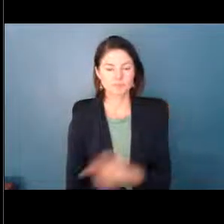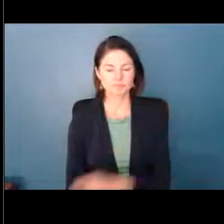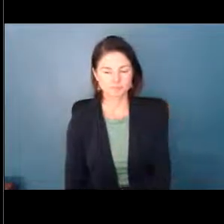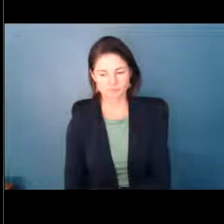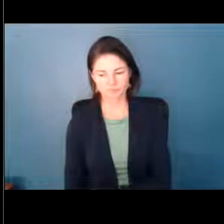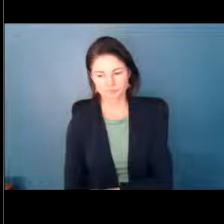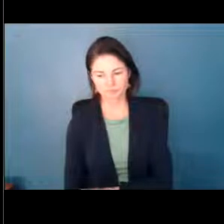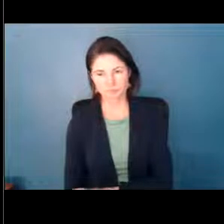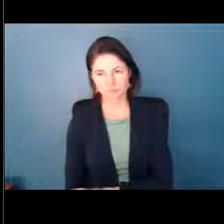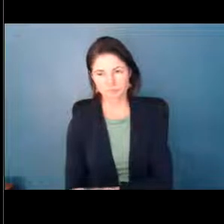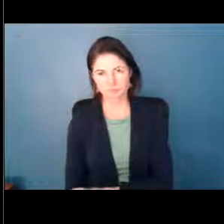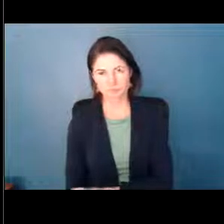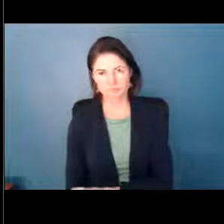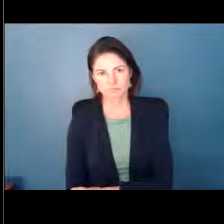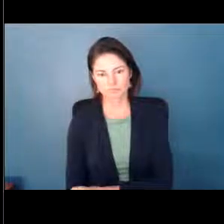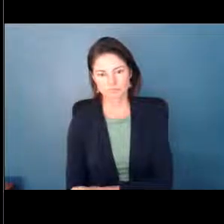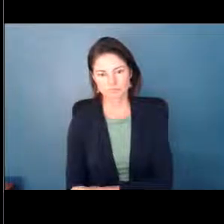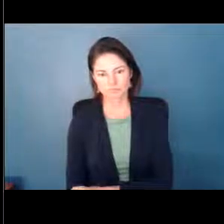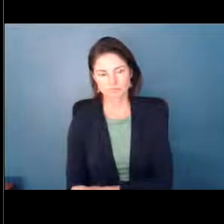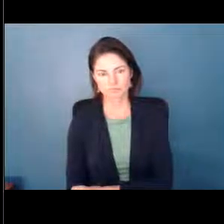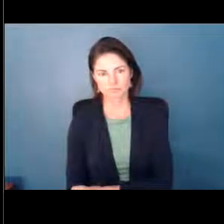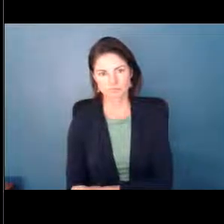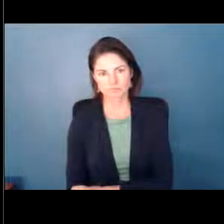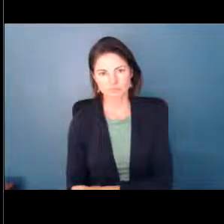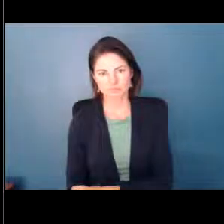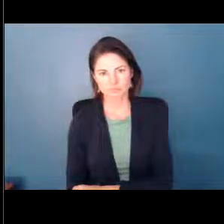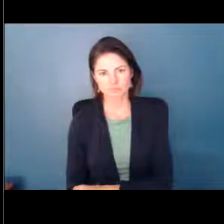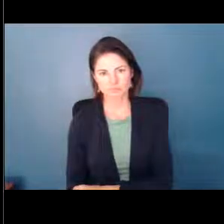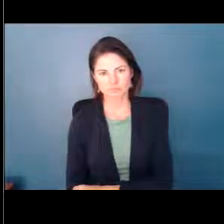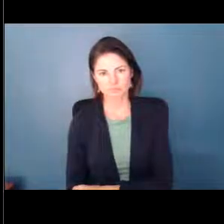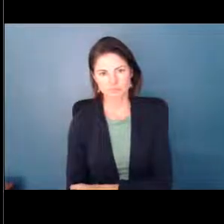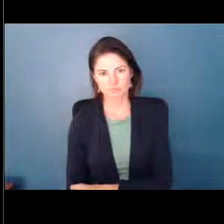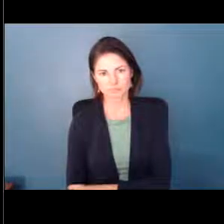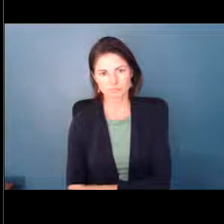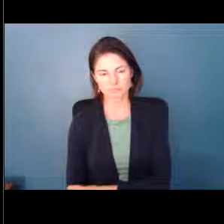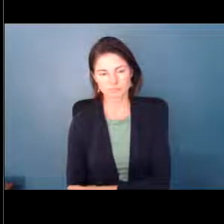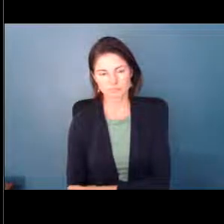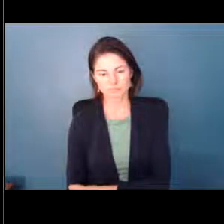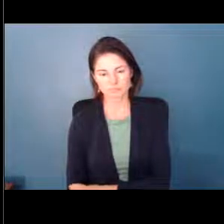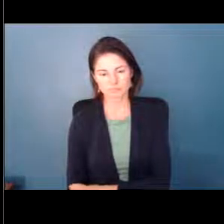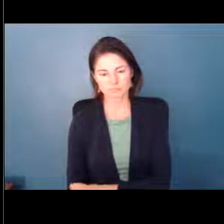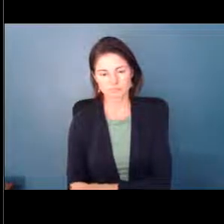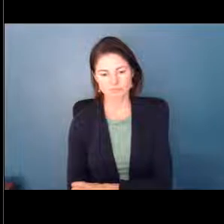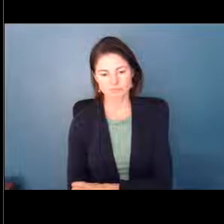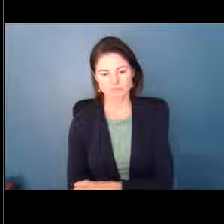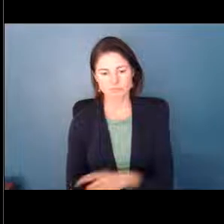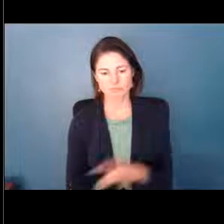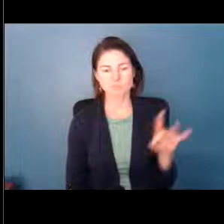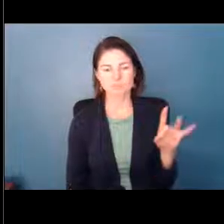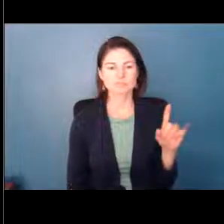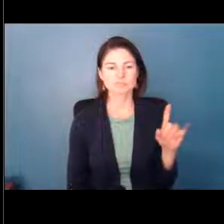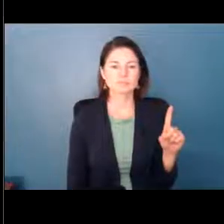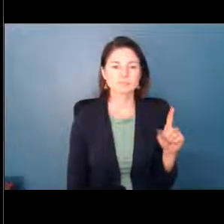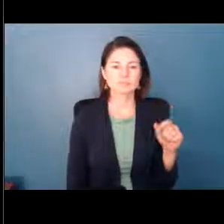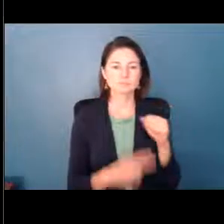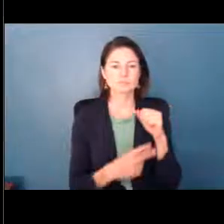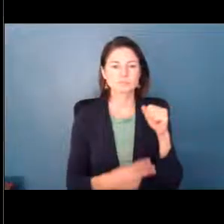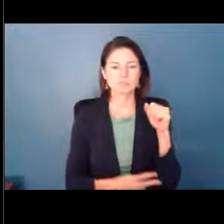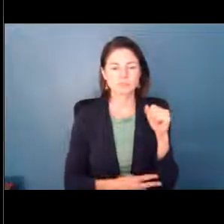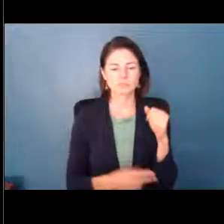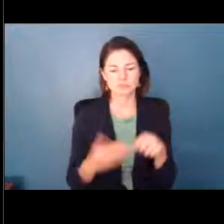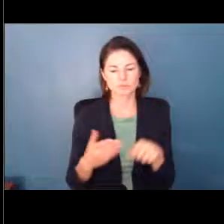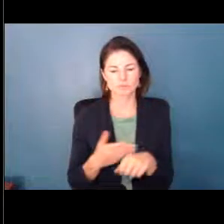items 81 through 84 with a recommendation at the end. Item 81 is an action item for a bridge rehabilitation project on State Route 84